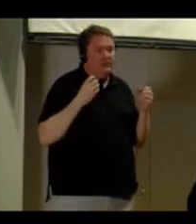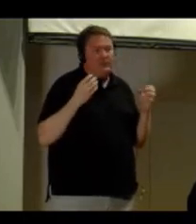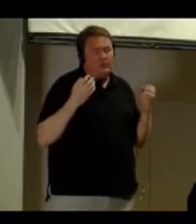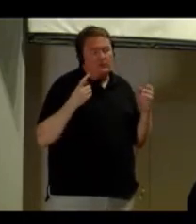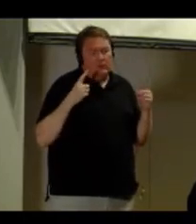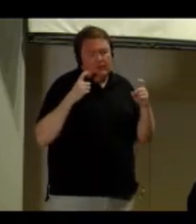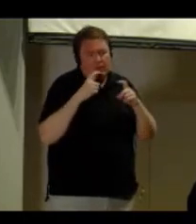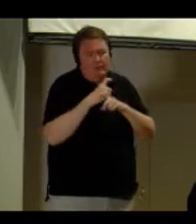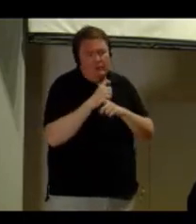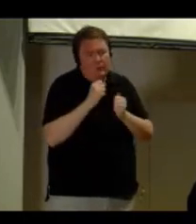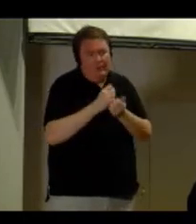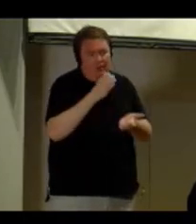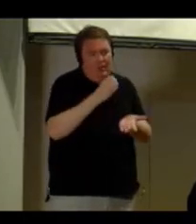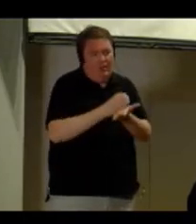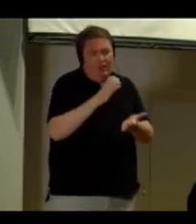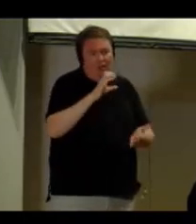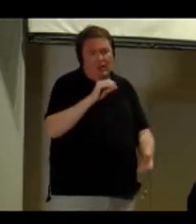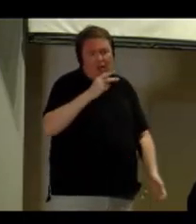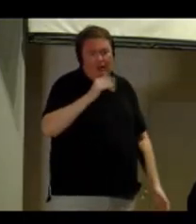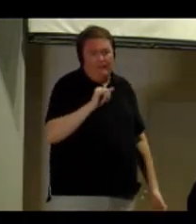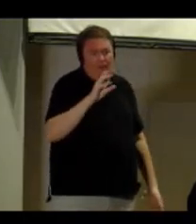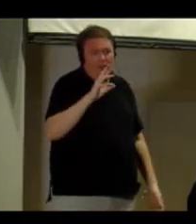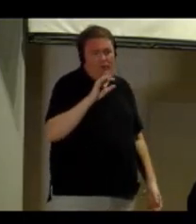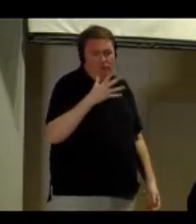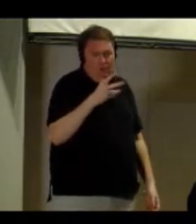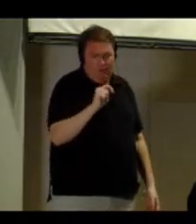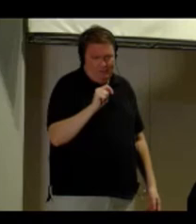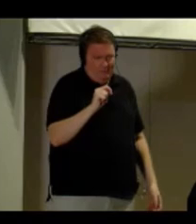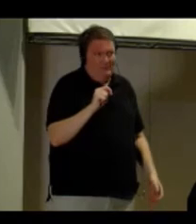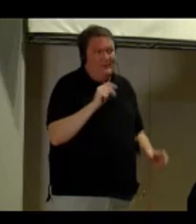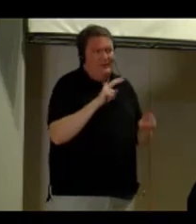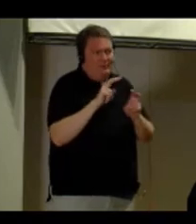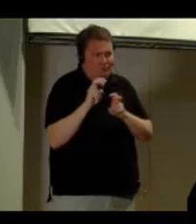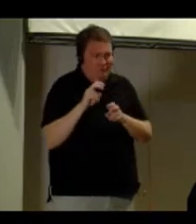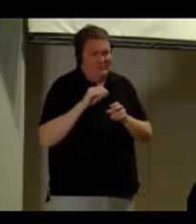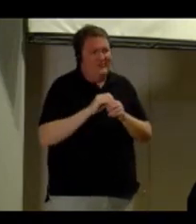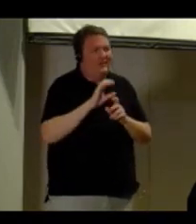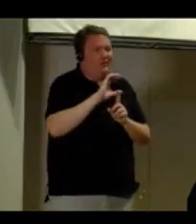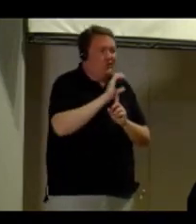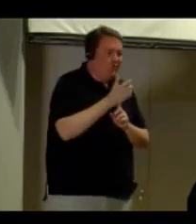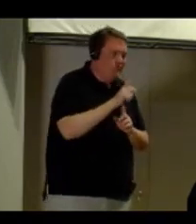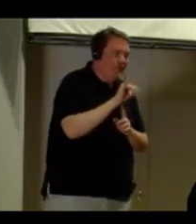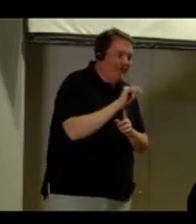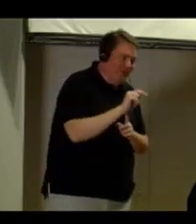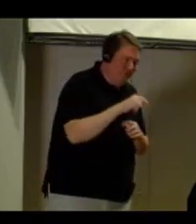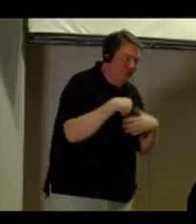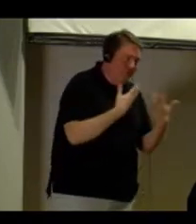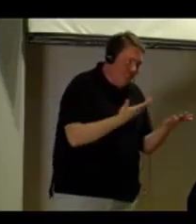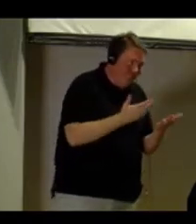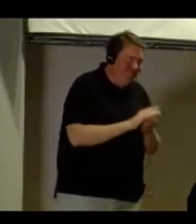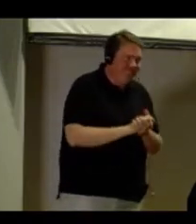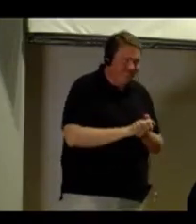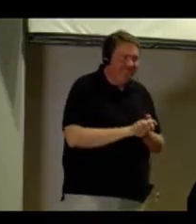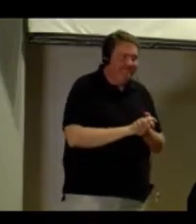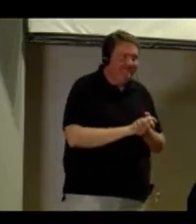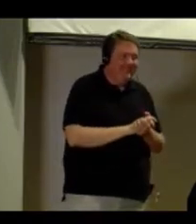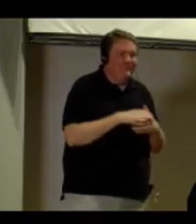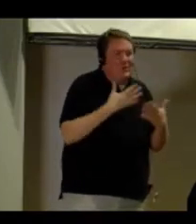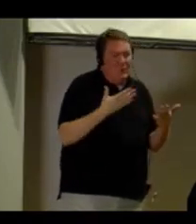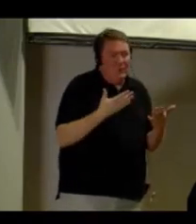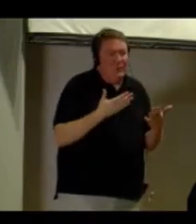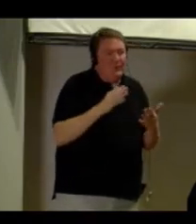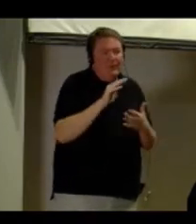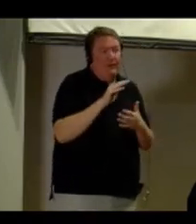complexities in the copyright sort of issues in the cultural literature, so that's it's the